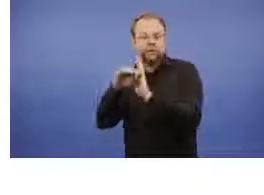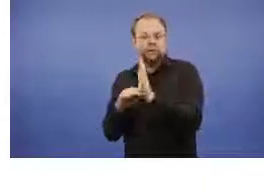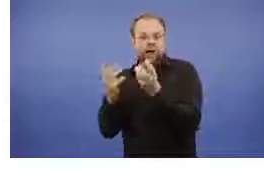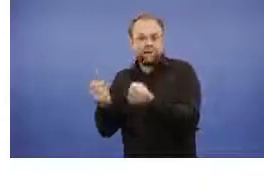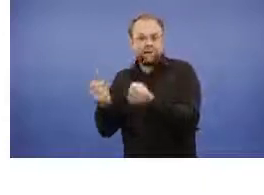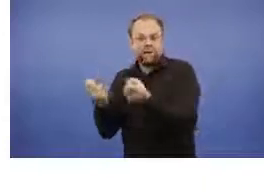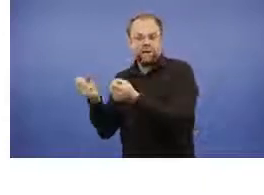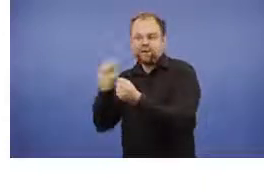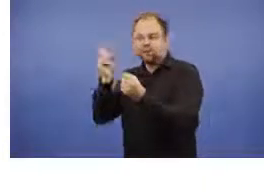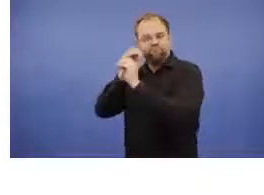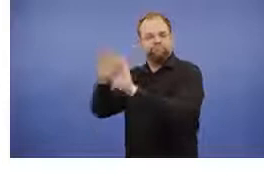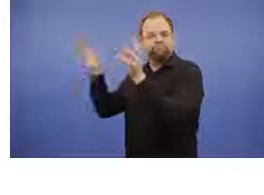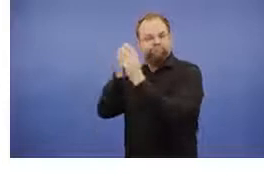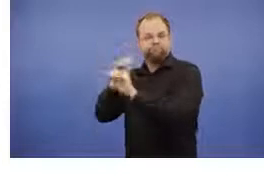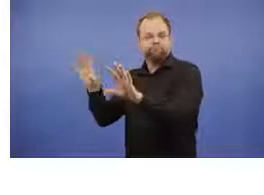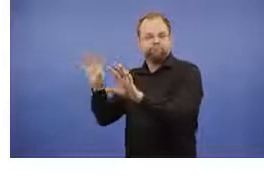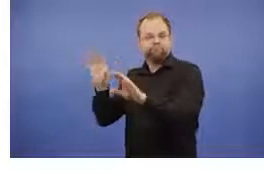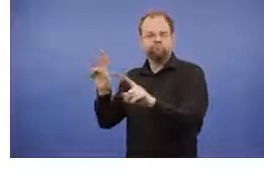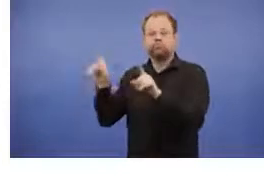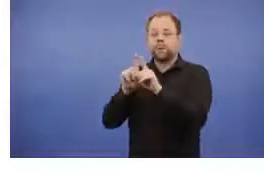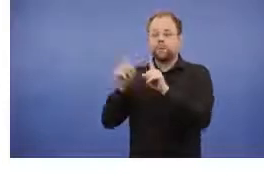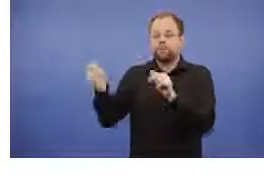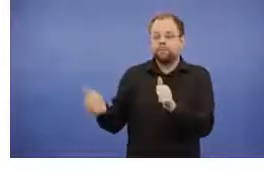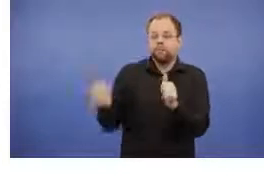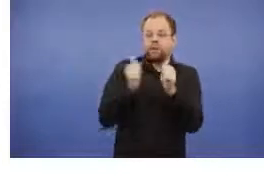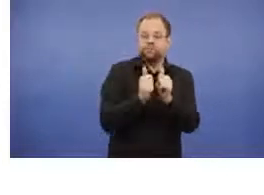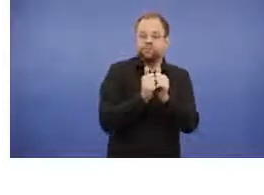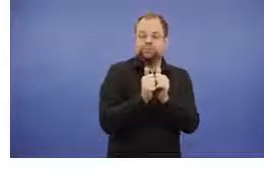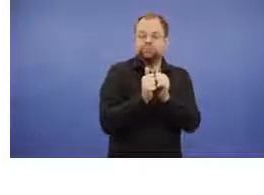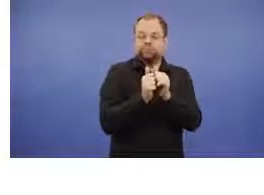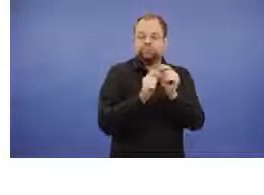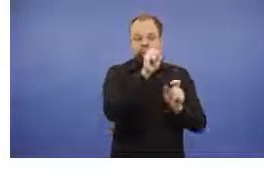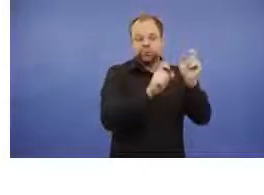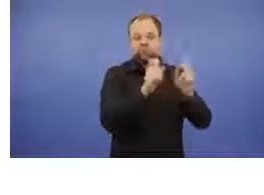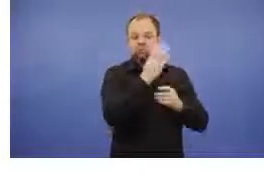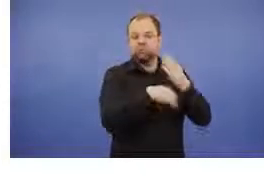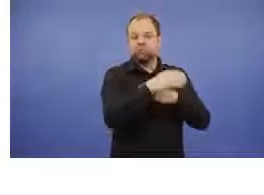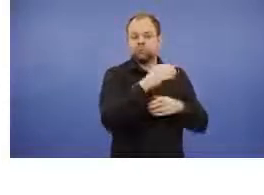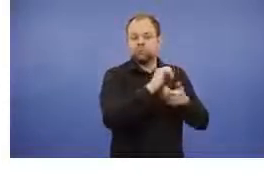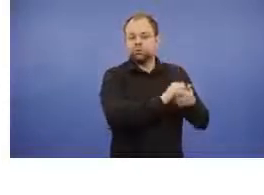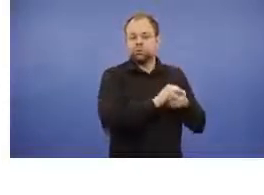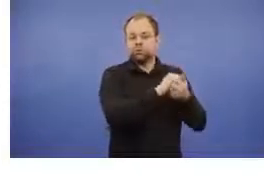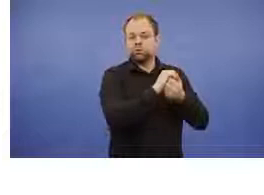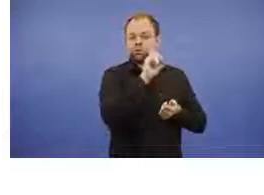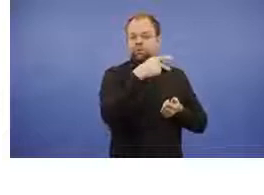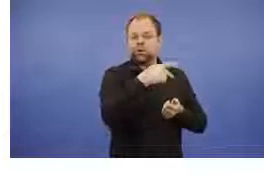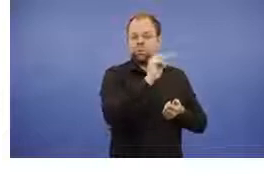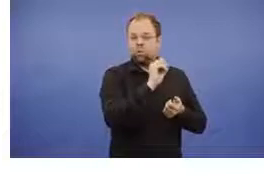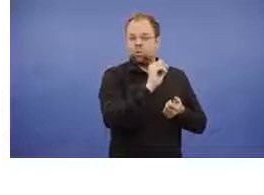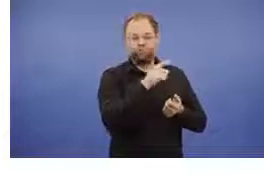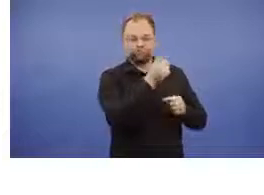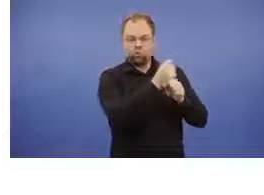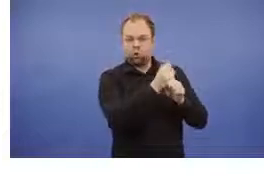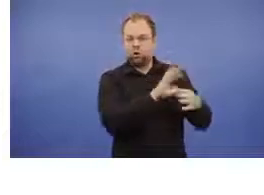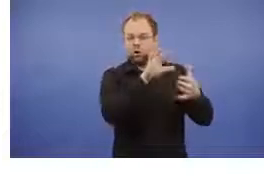with disabilities in advocacy plans, and to invite them to coordinate